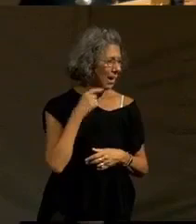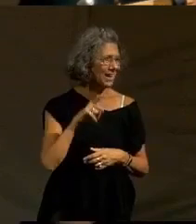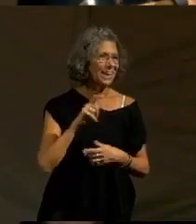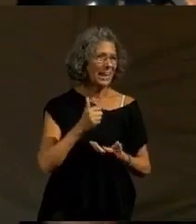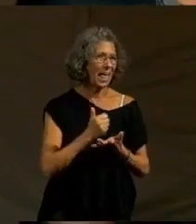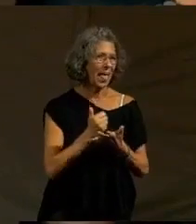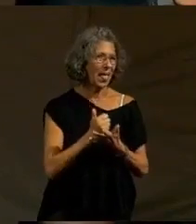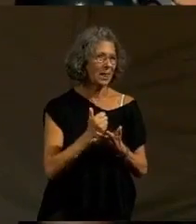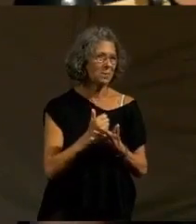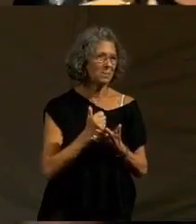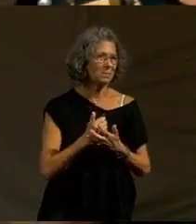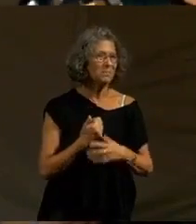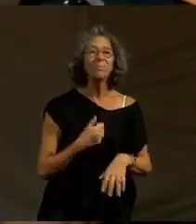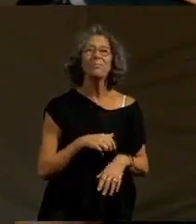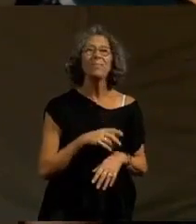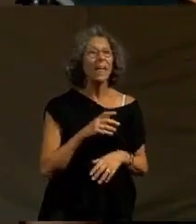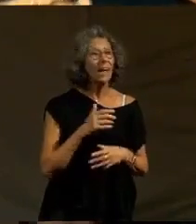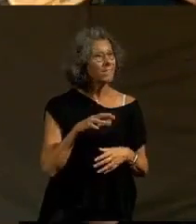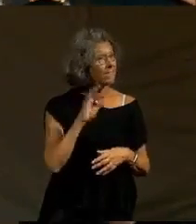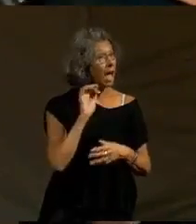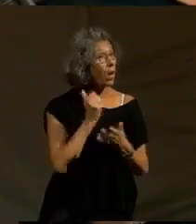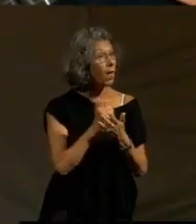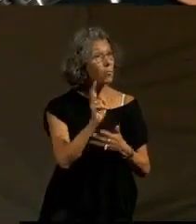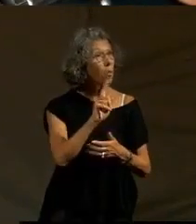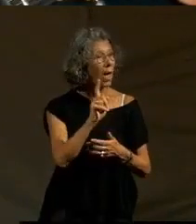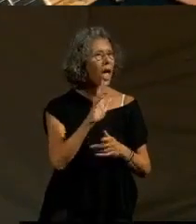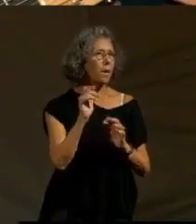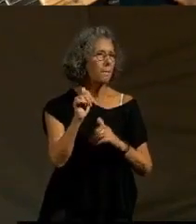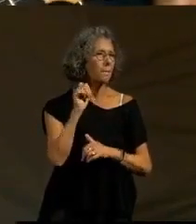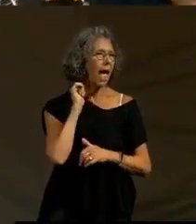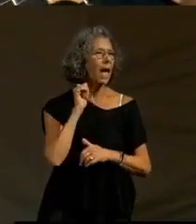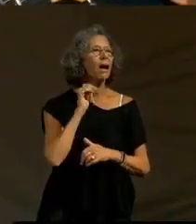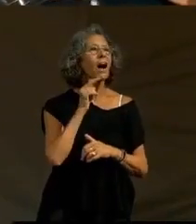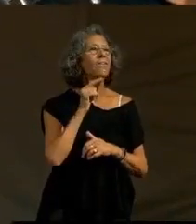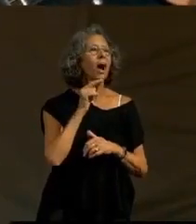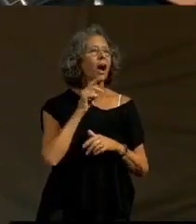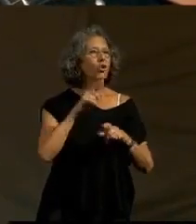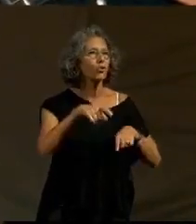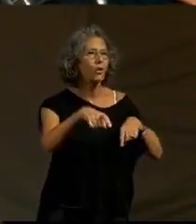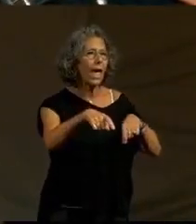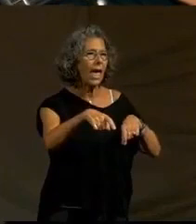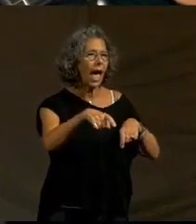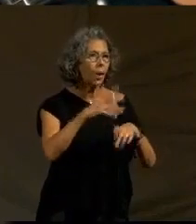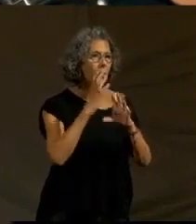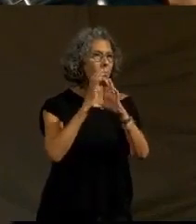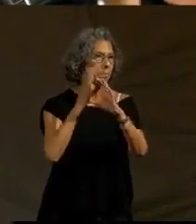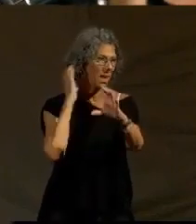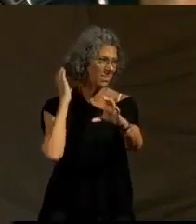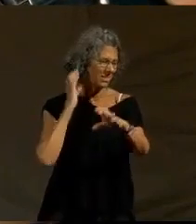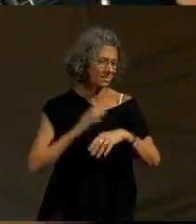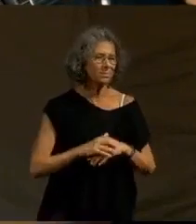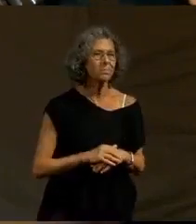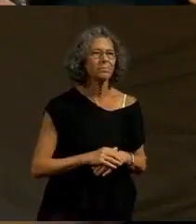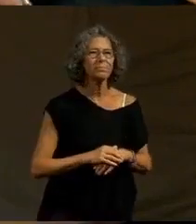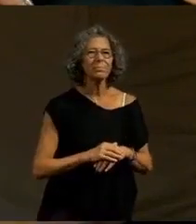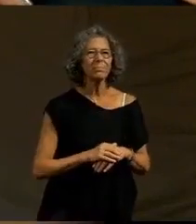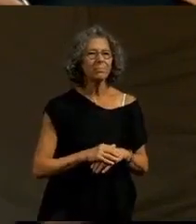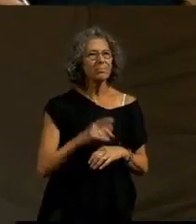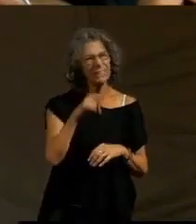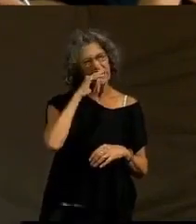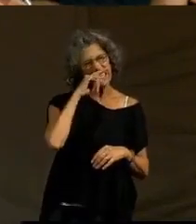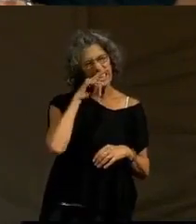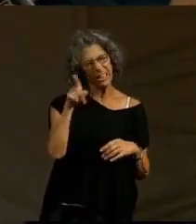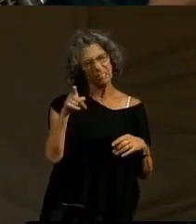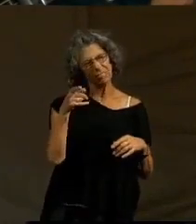help on the back of a Greyhound bus. There was a kid, and he was playing a guitar. He was